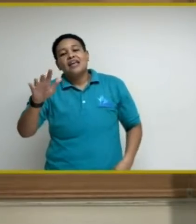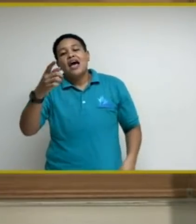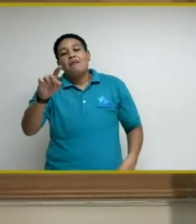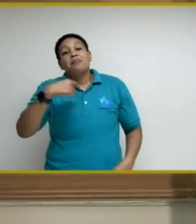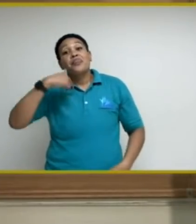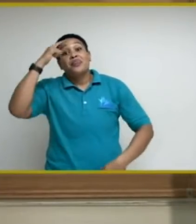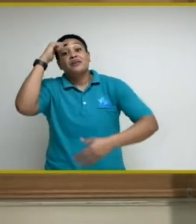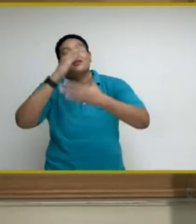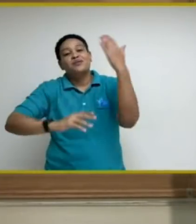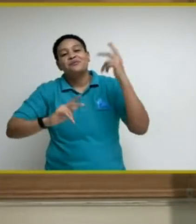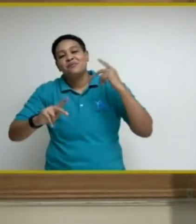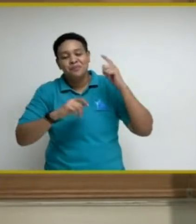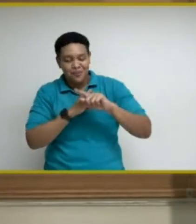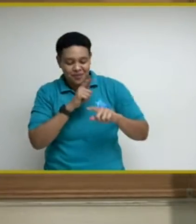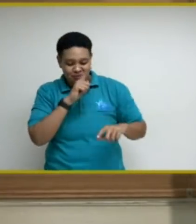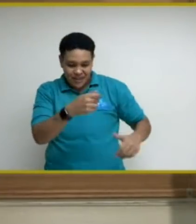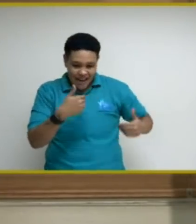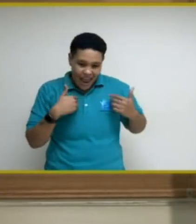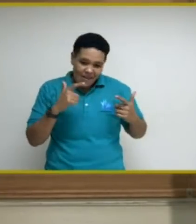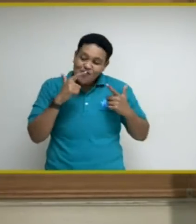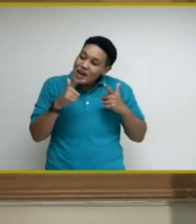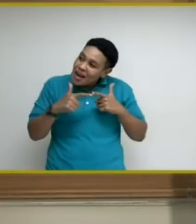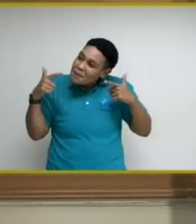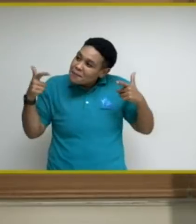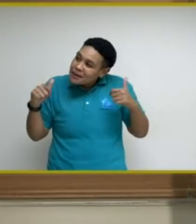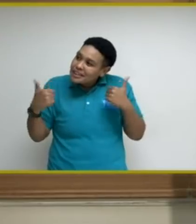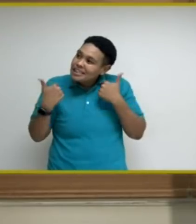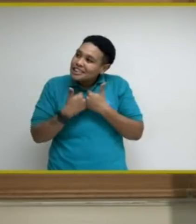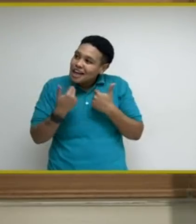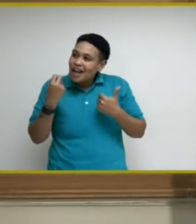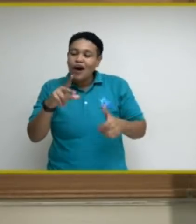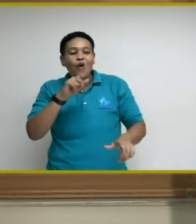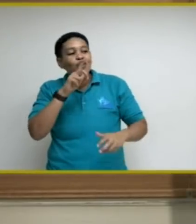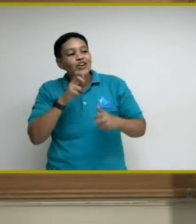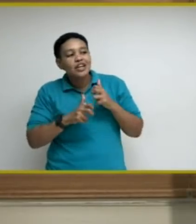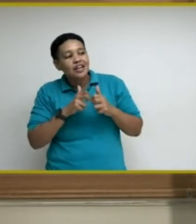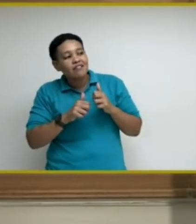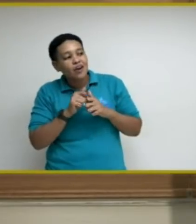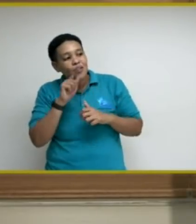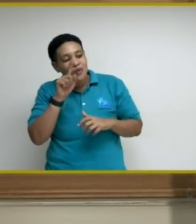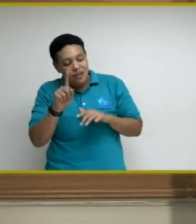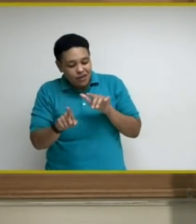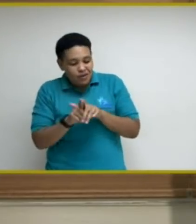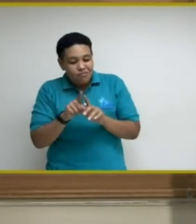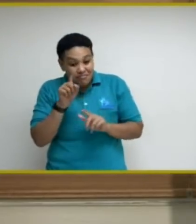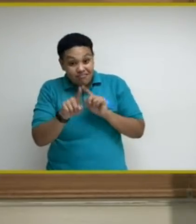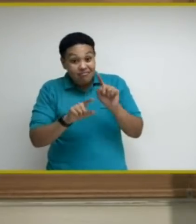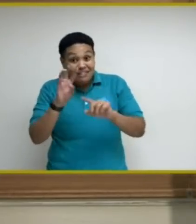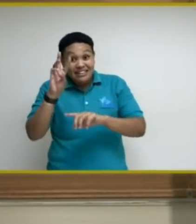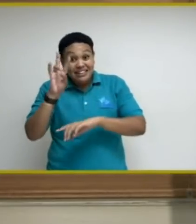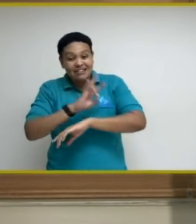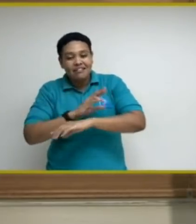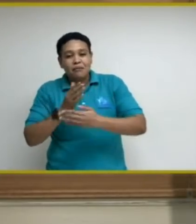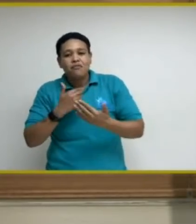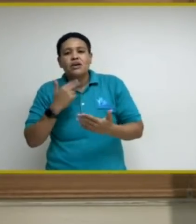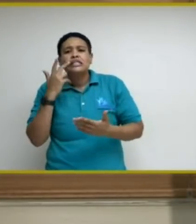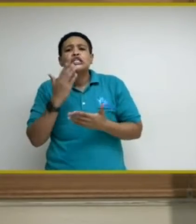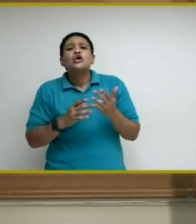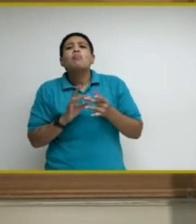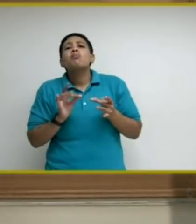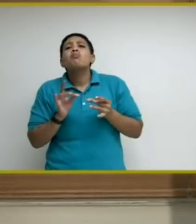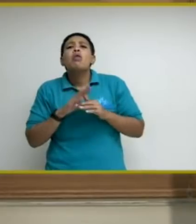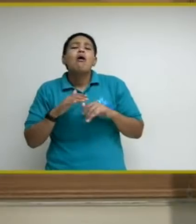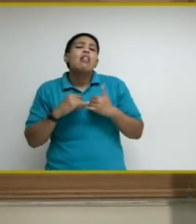some persons have had a big challenge or difficulty with coming 6-7 days. In fact, I've seen some online. Some